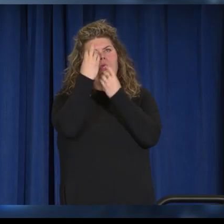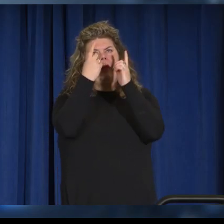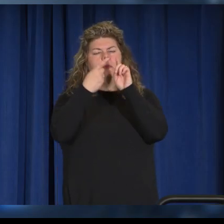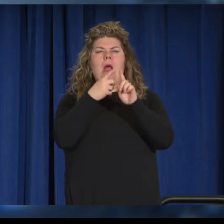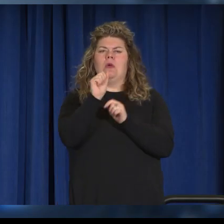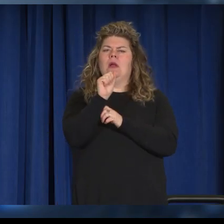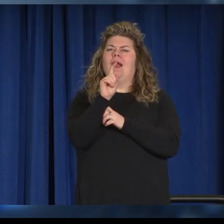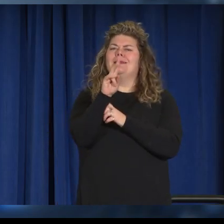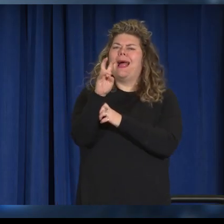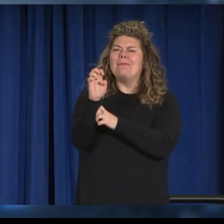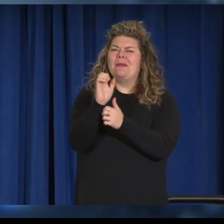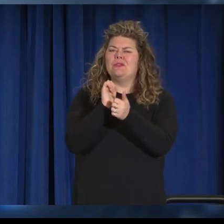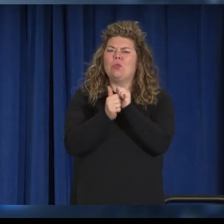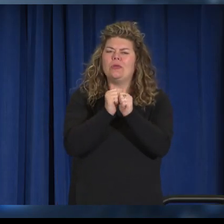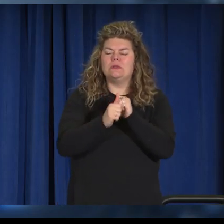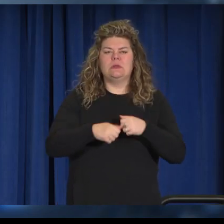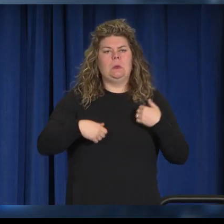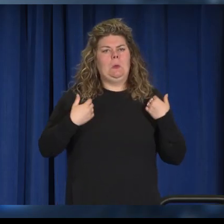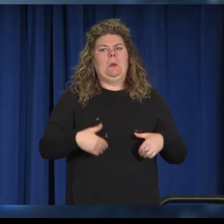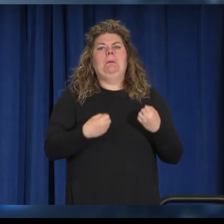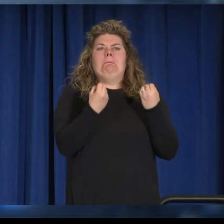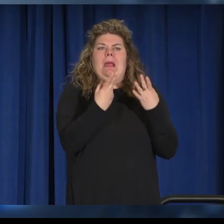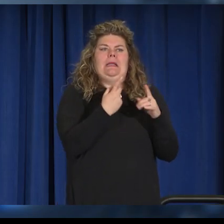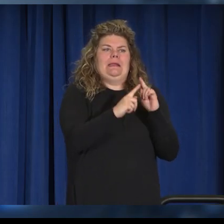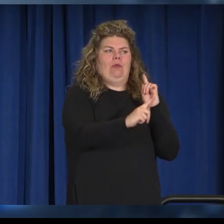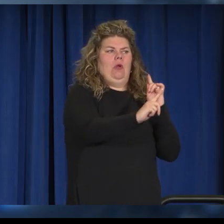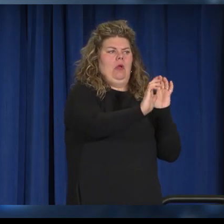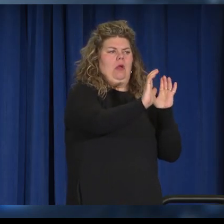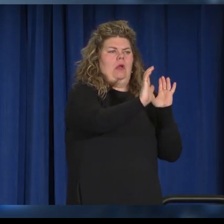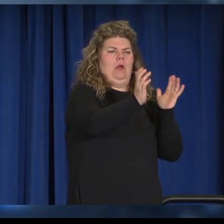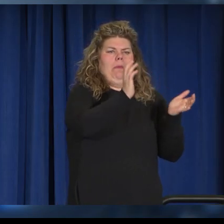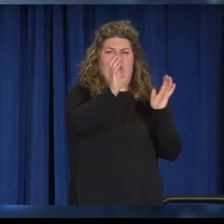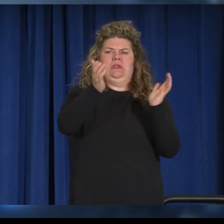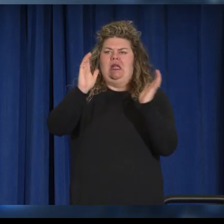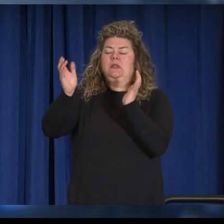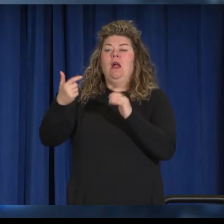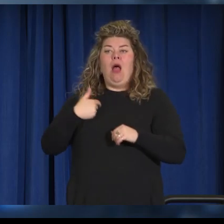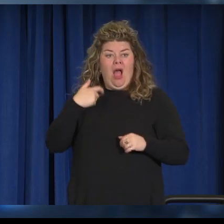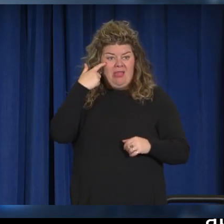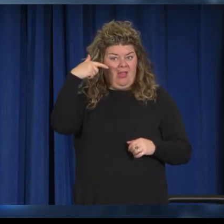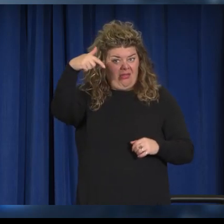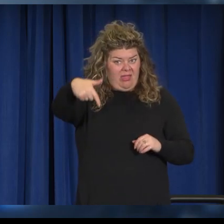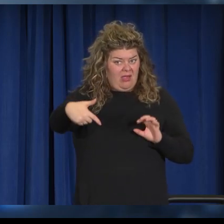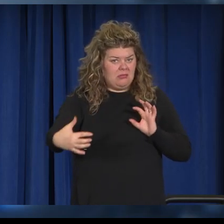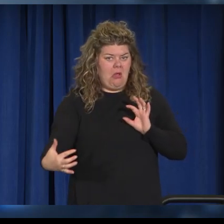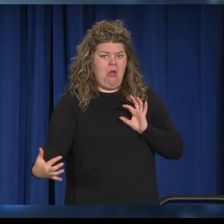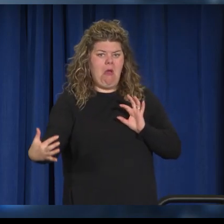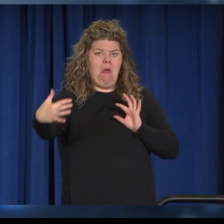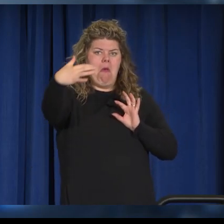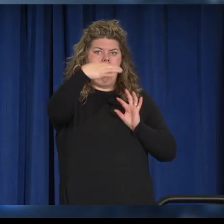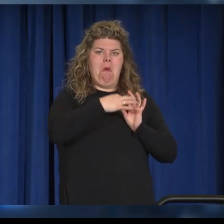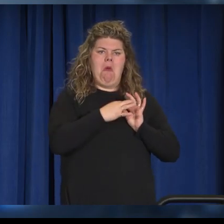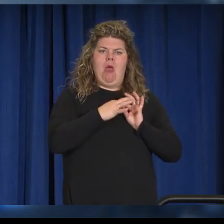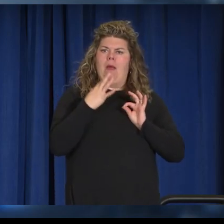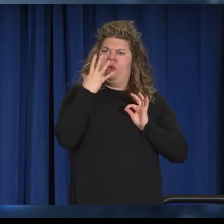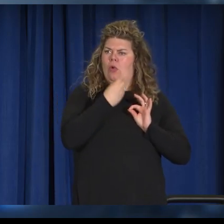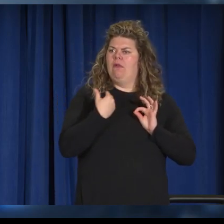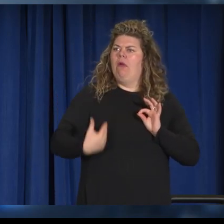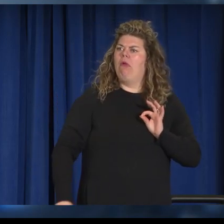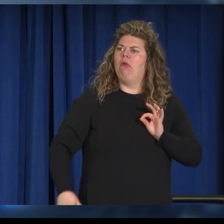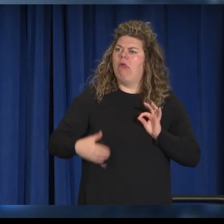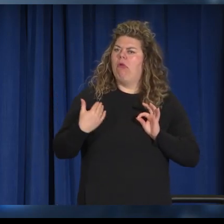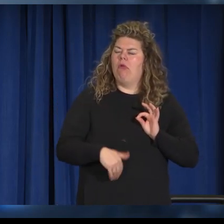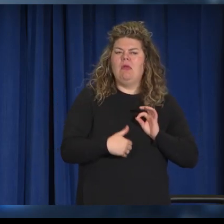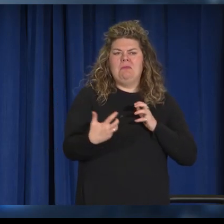adaptive sports, there's a lot of comparisons. And I think that this connects beautifully in a lot of ways to what we're trying to do and what we are